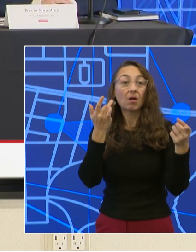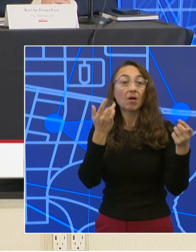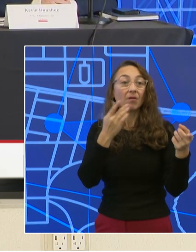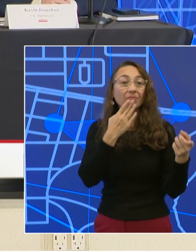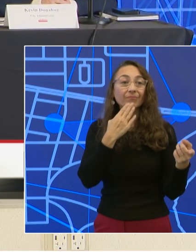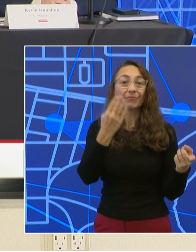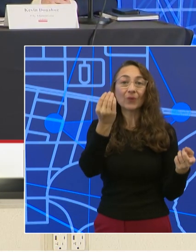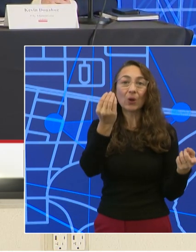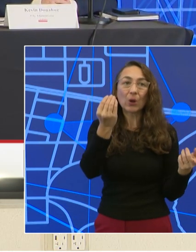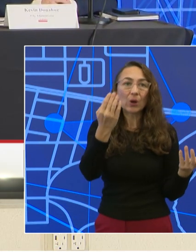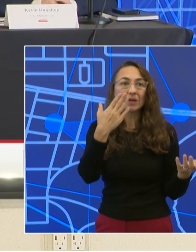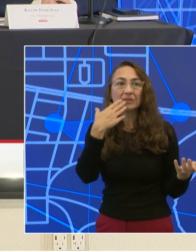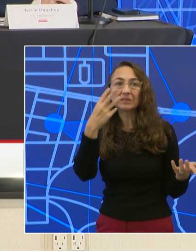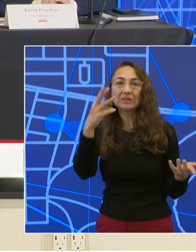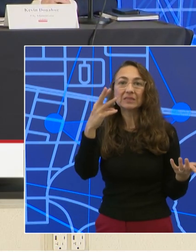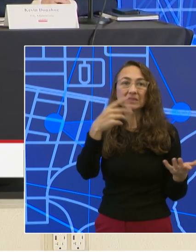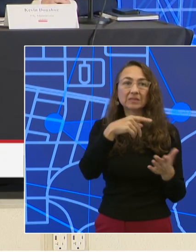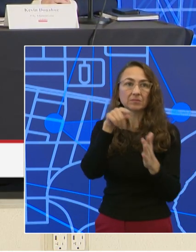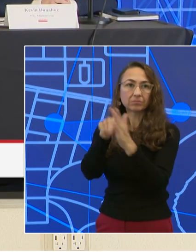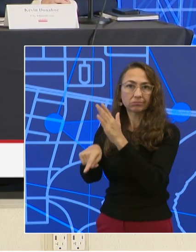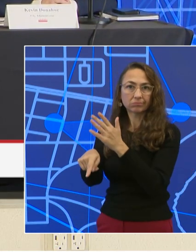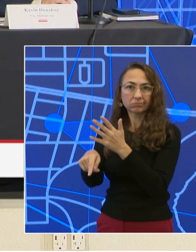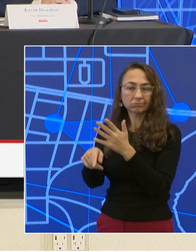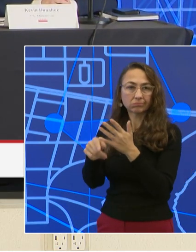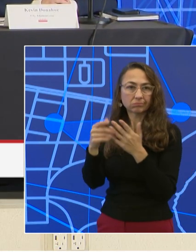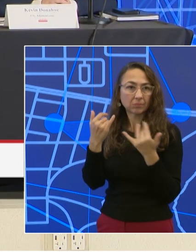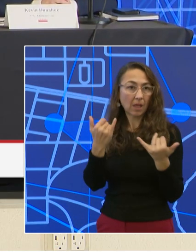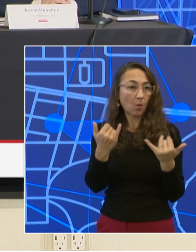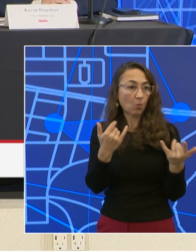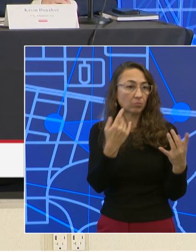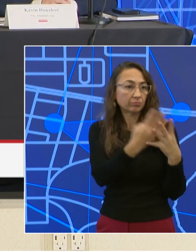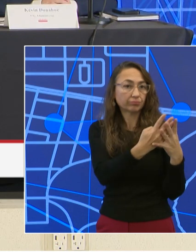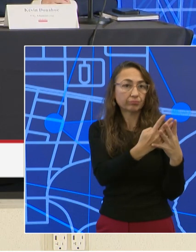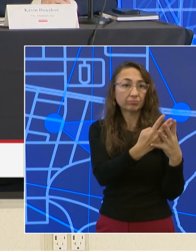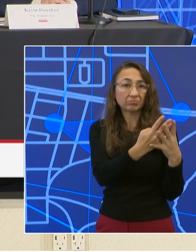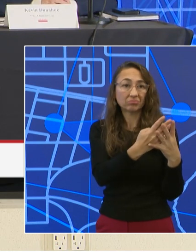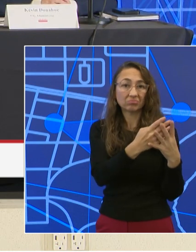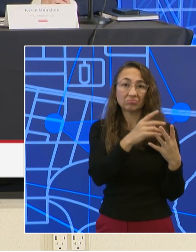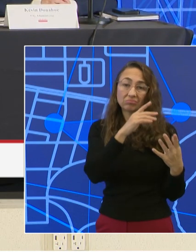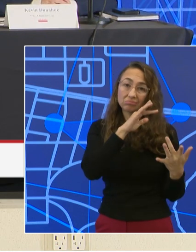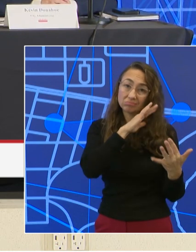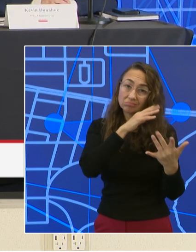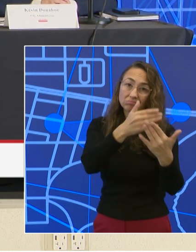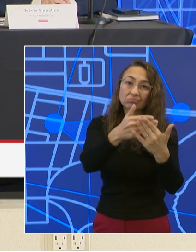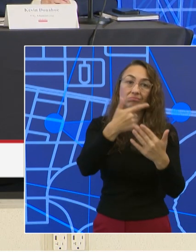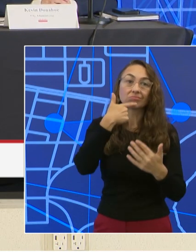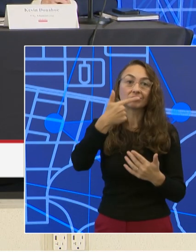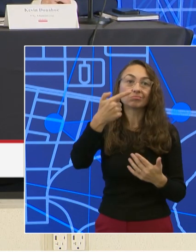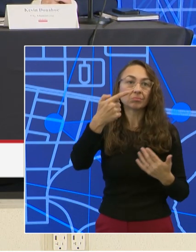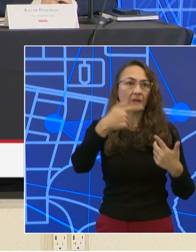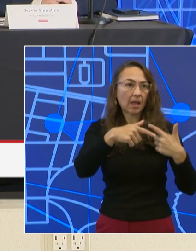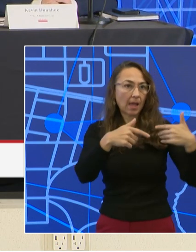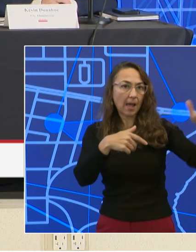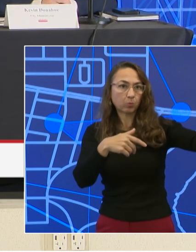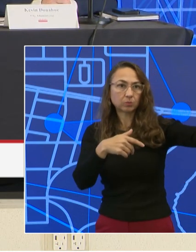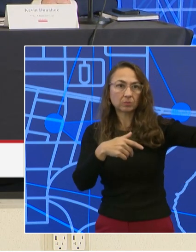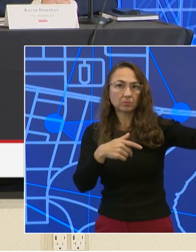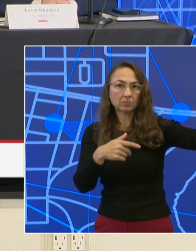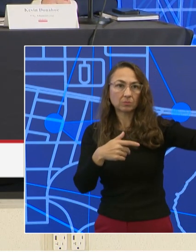go beyond age 21 for certain juvenile offenders? And should parents, in some cases, be held responsible? Well,